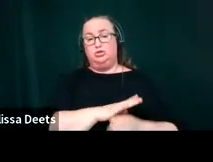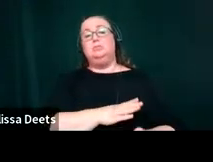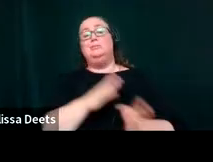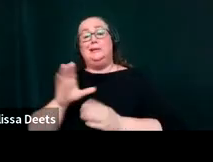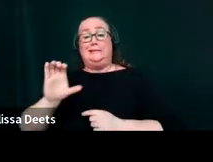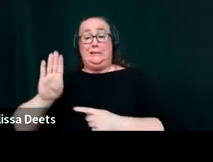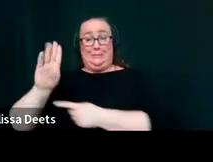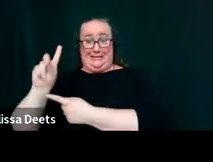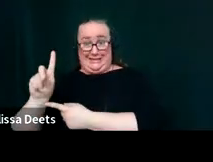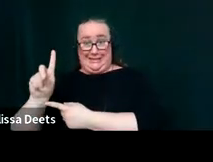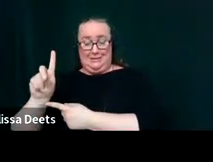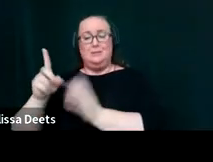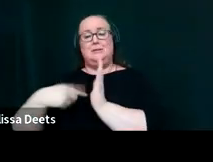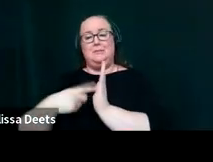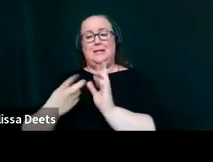some people.